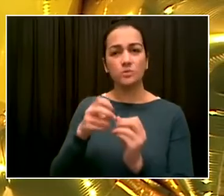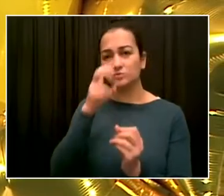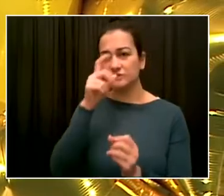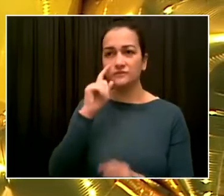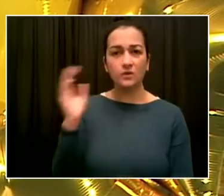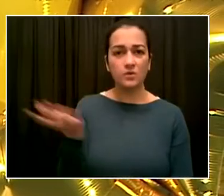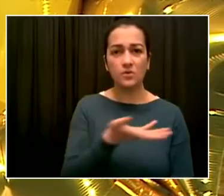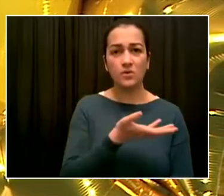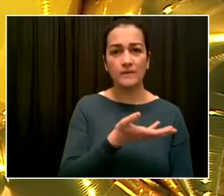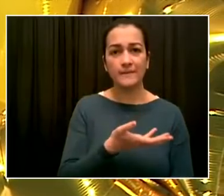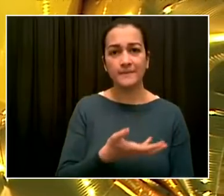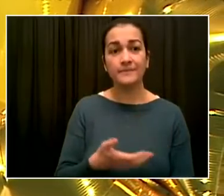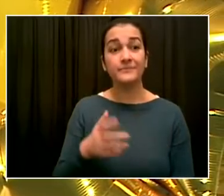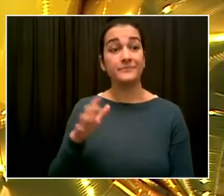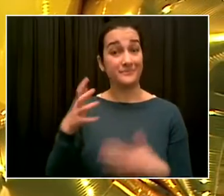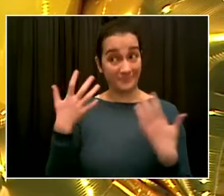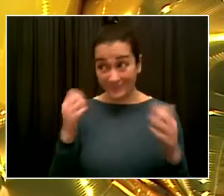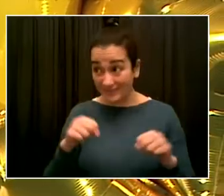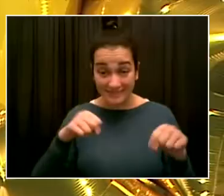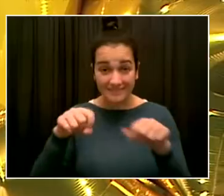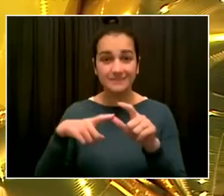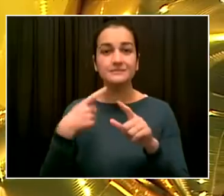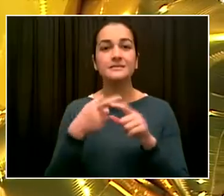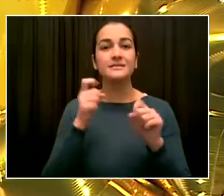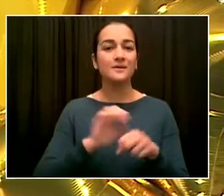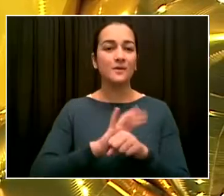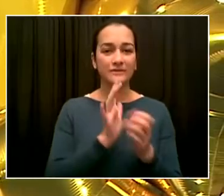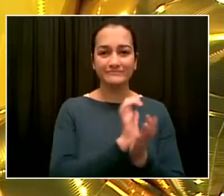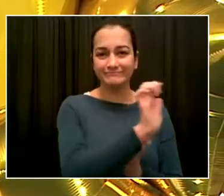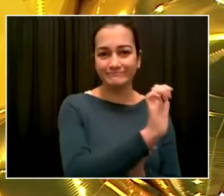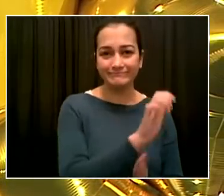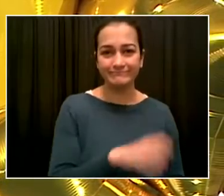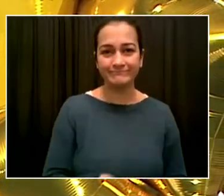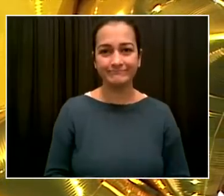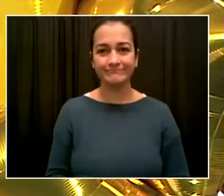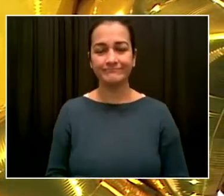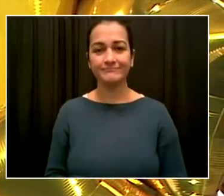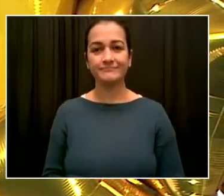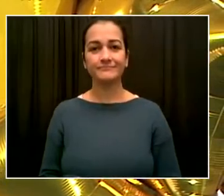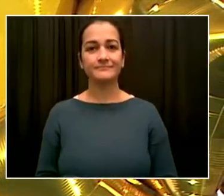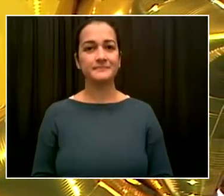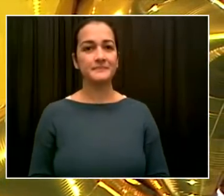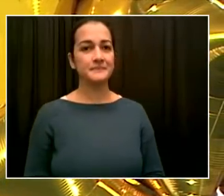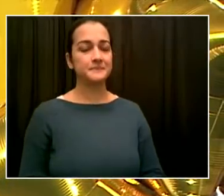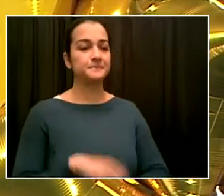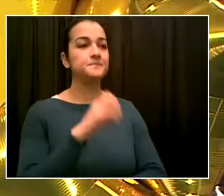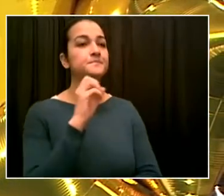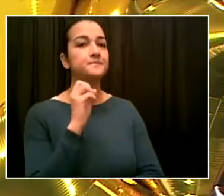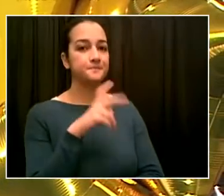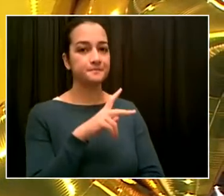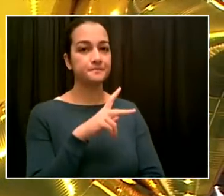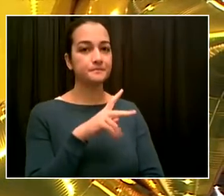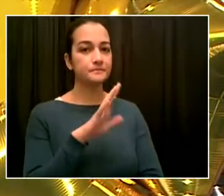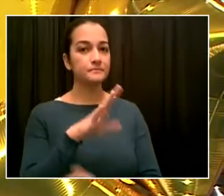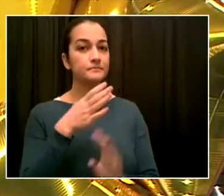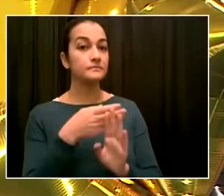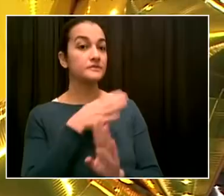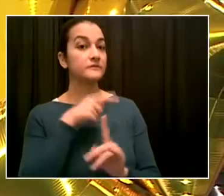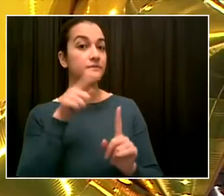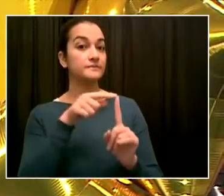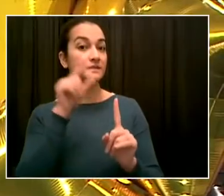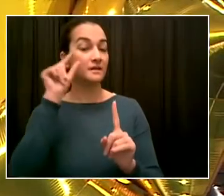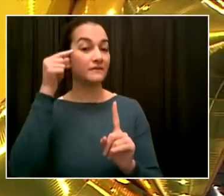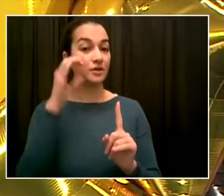And then on to our former Governor Cuomo. I know we'd asked you just as the Assembly Judiciary